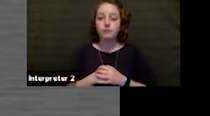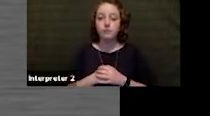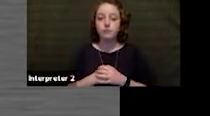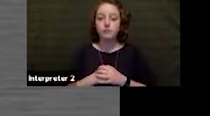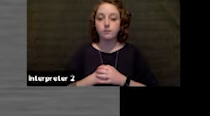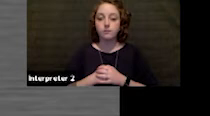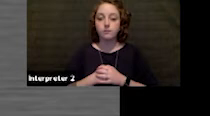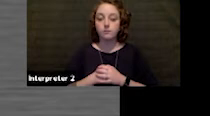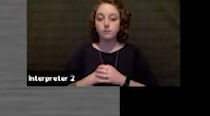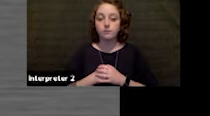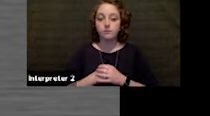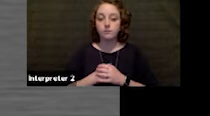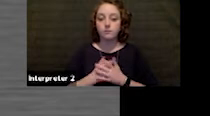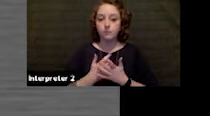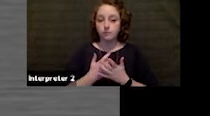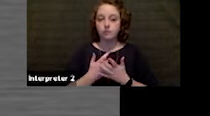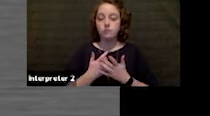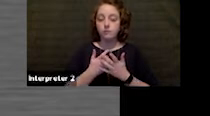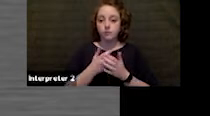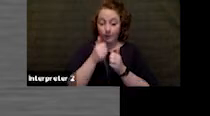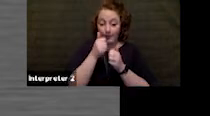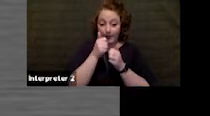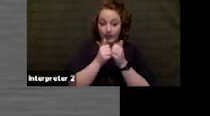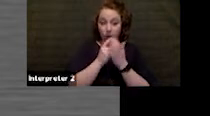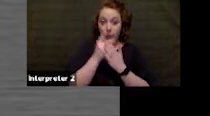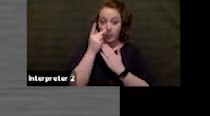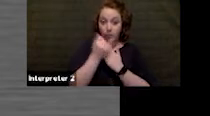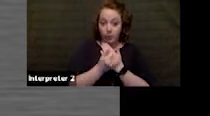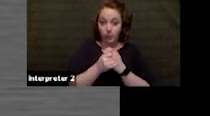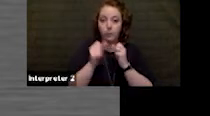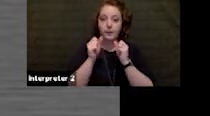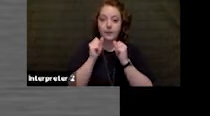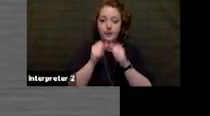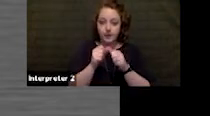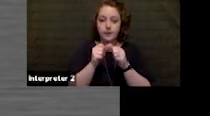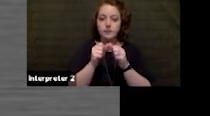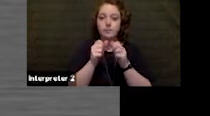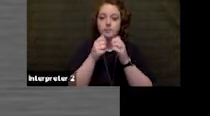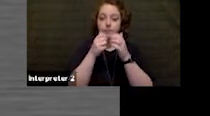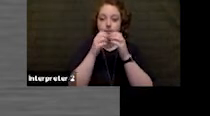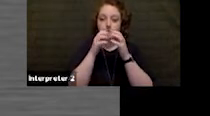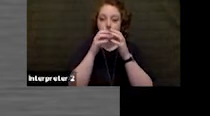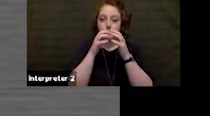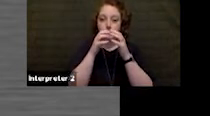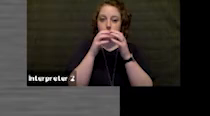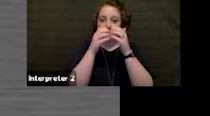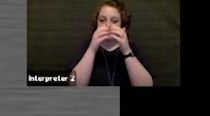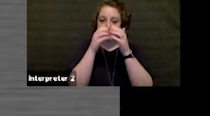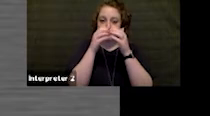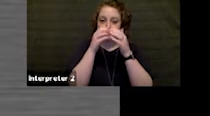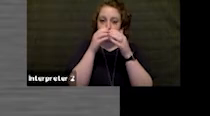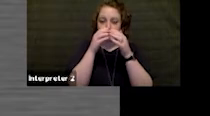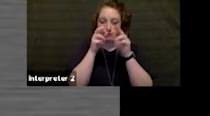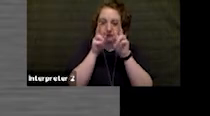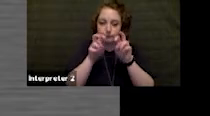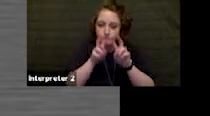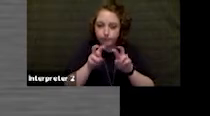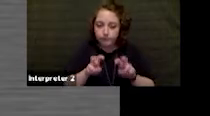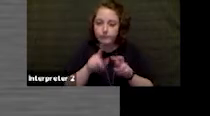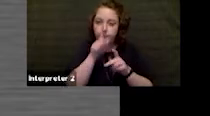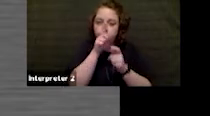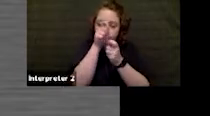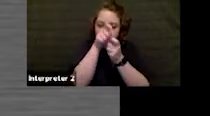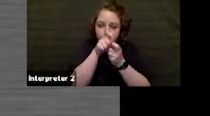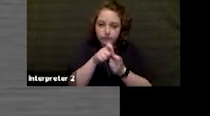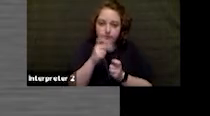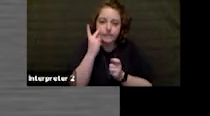as at each project level very specifically to see exactly what that building cost is going to be. And so